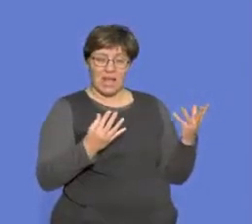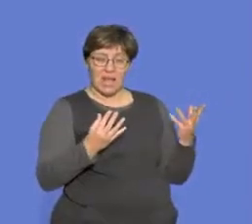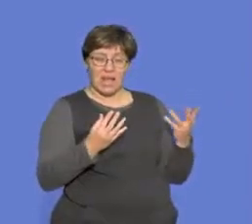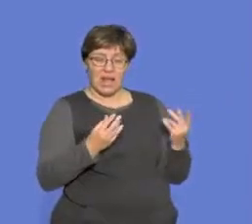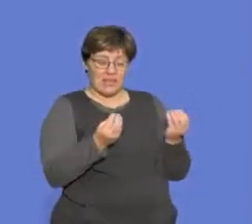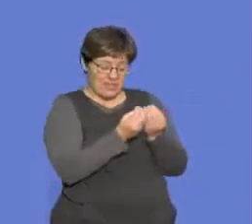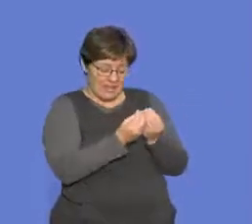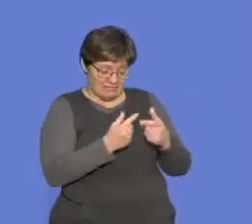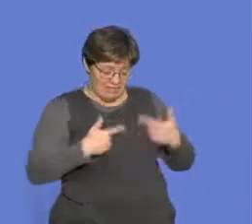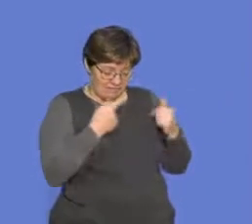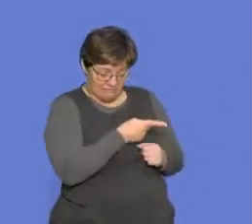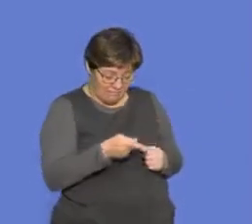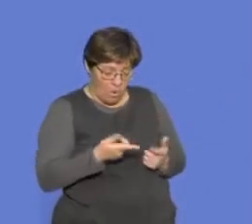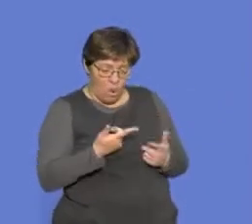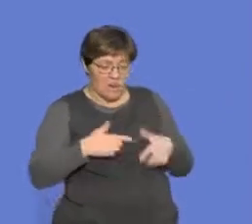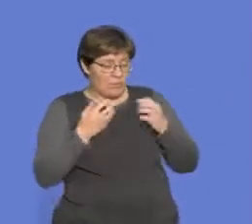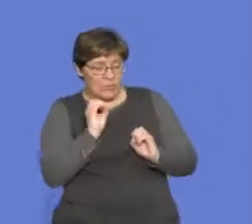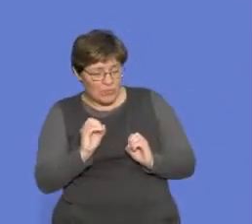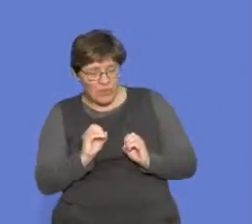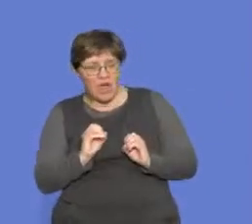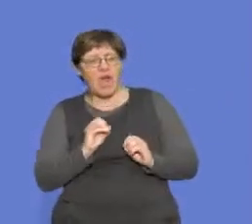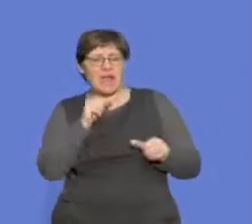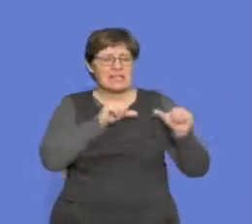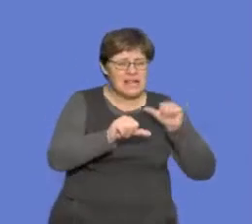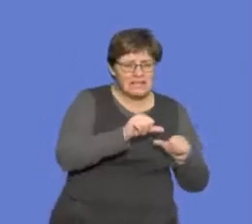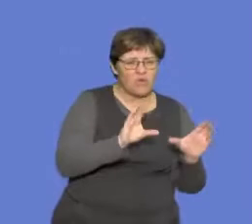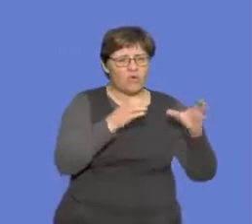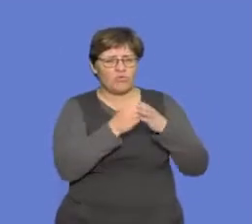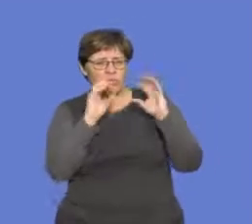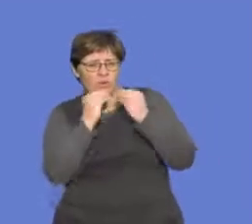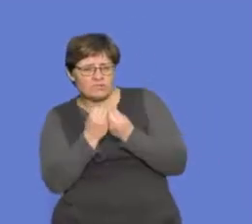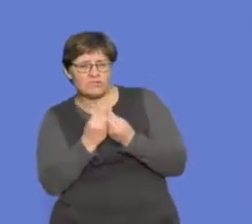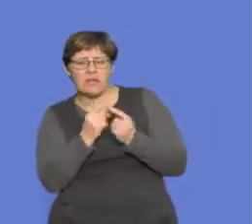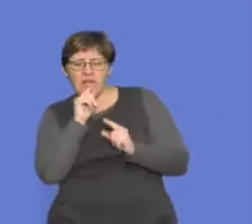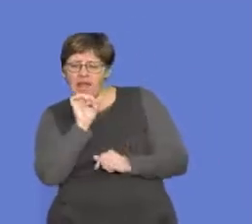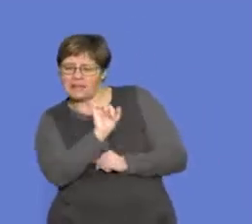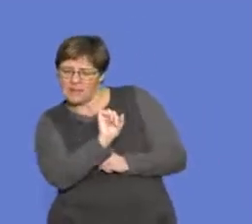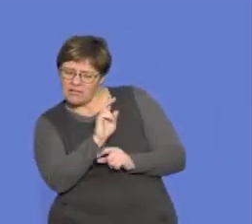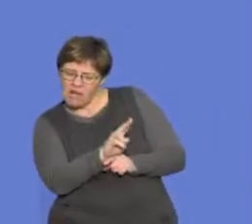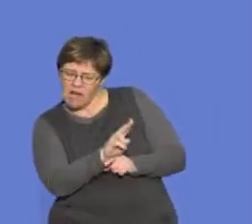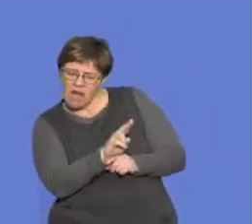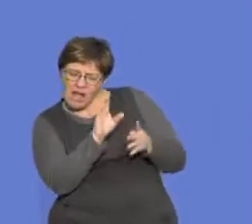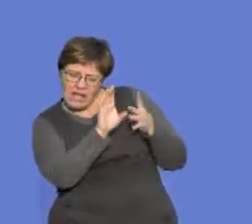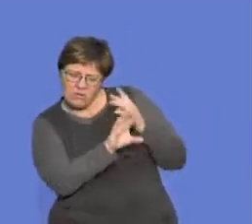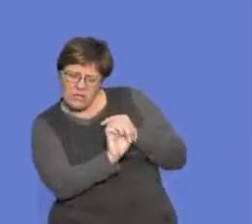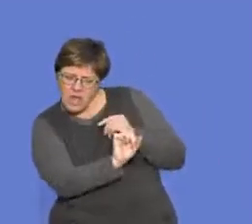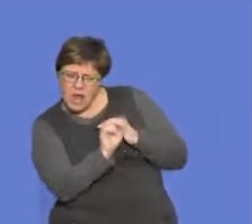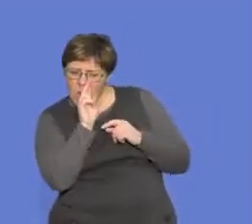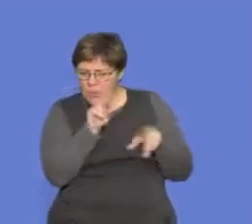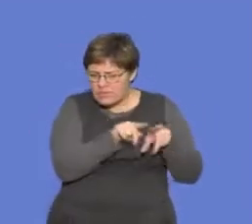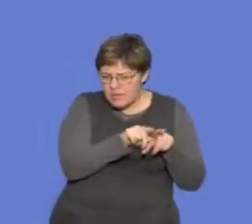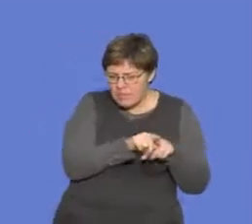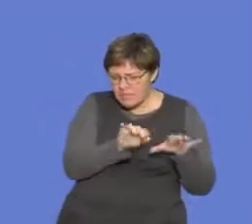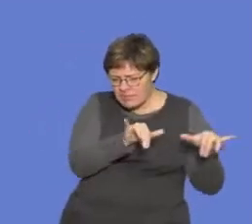that exist on Earth, scientists group organisms according to features or characteristics they have in